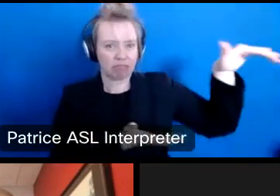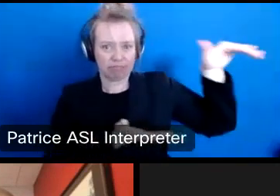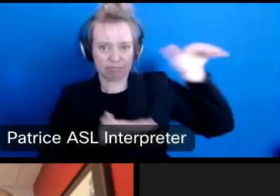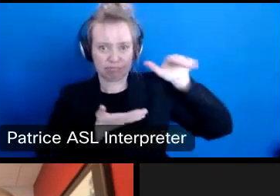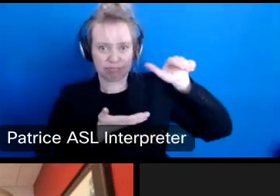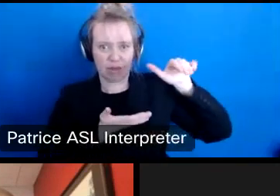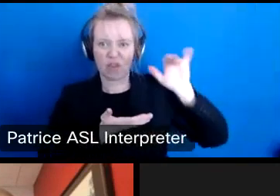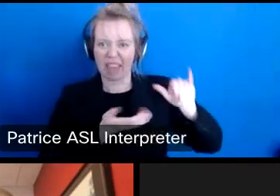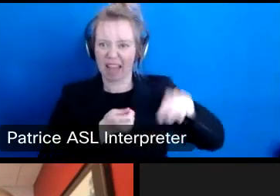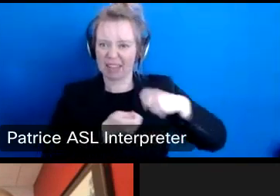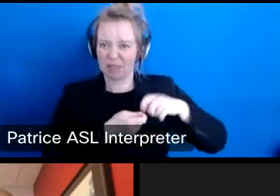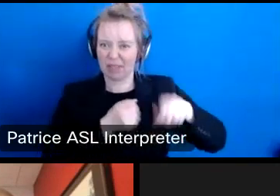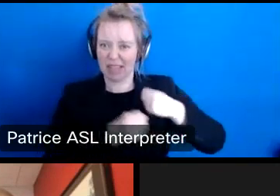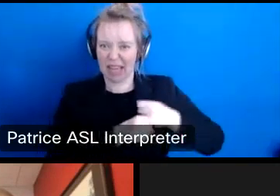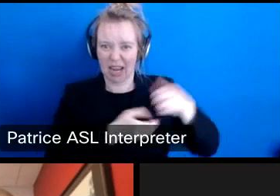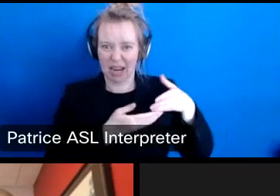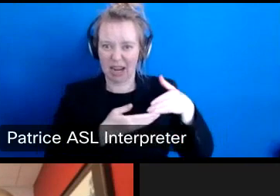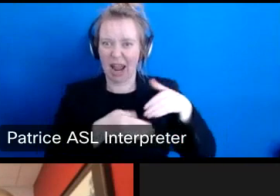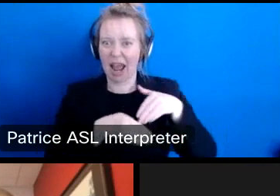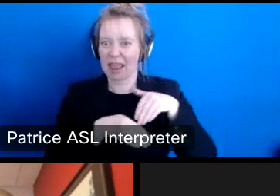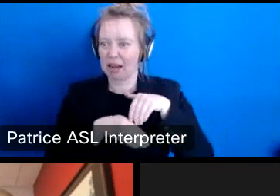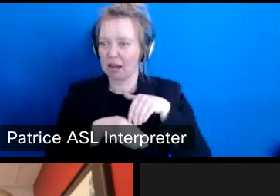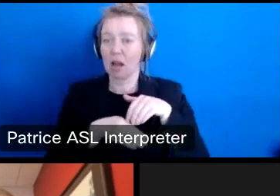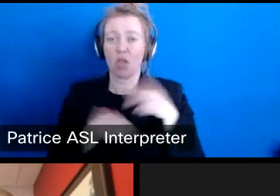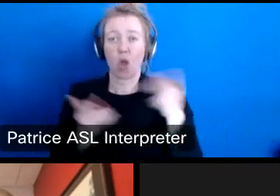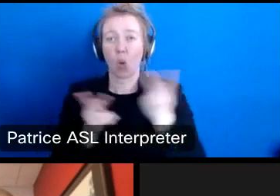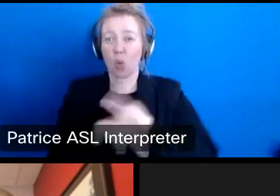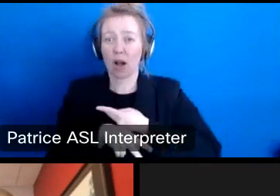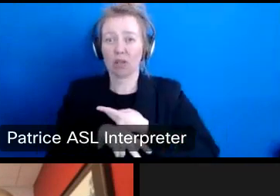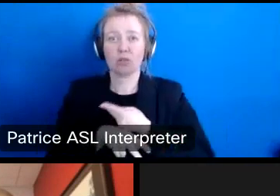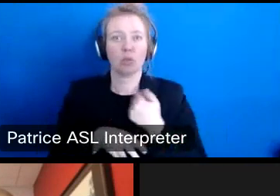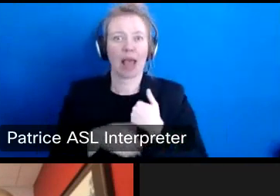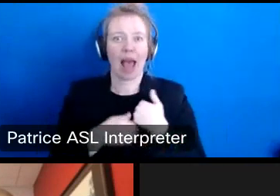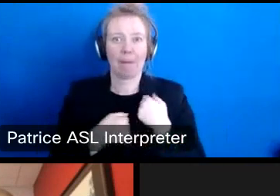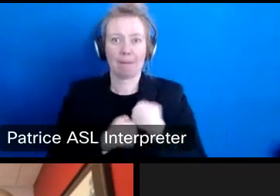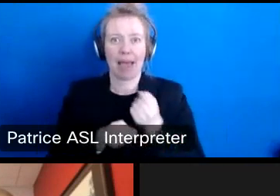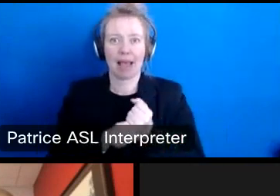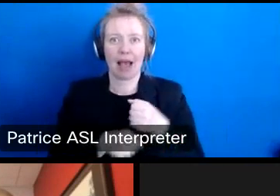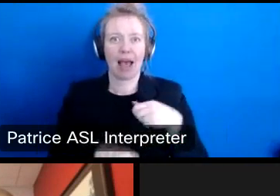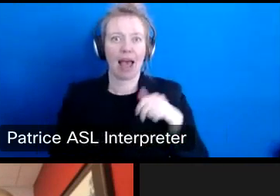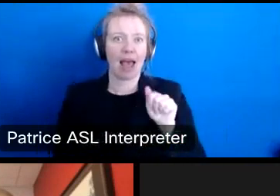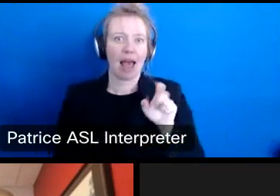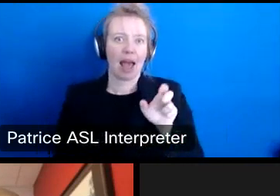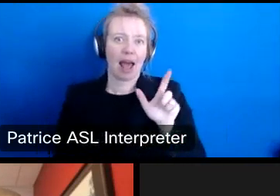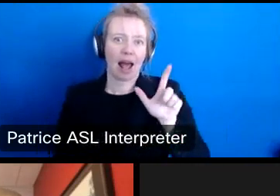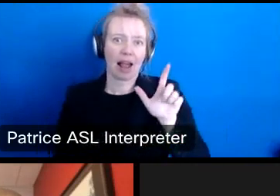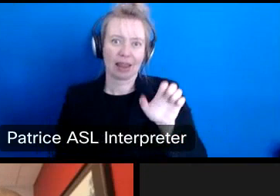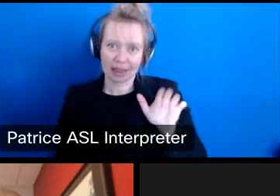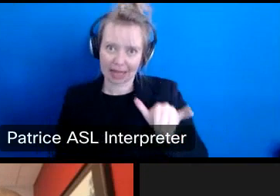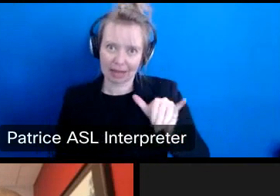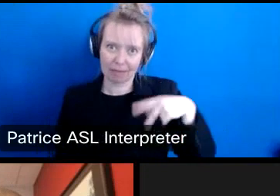that year, and we basically create an alley gating plan. And if we see an alley